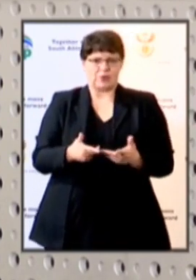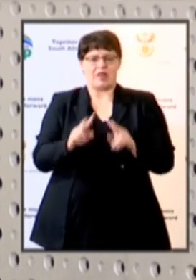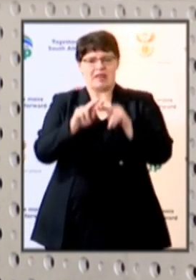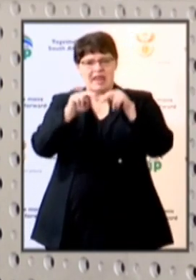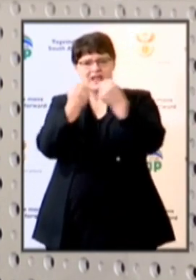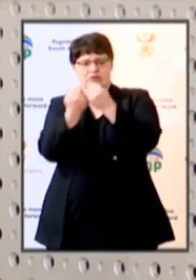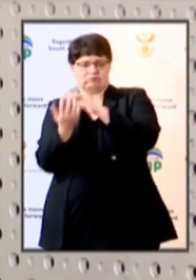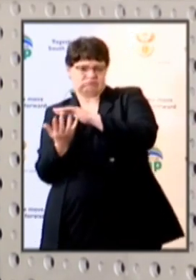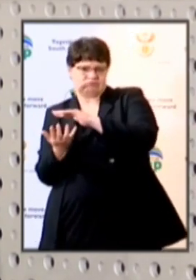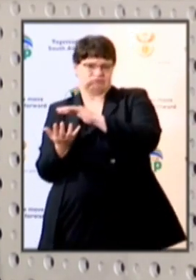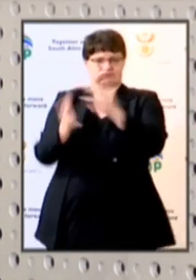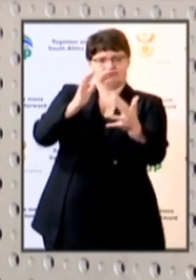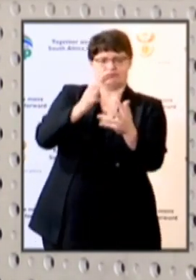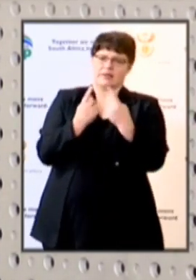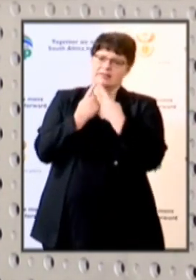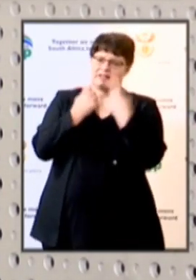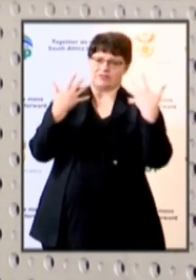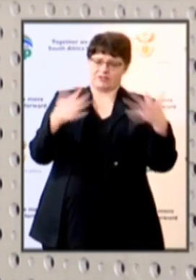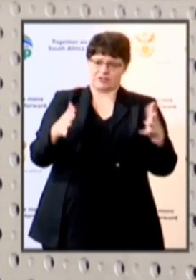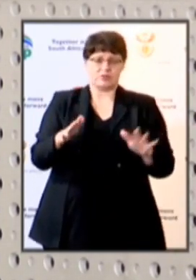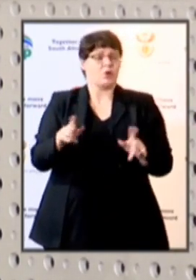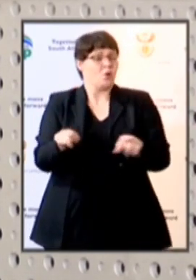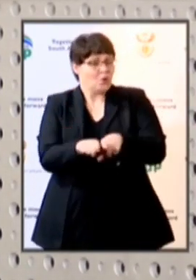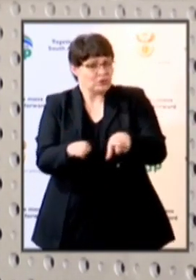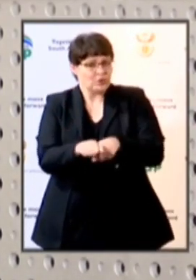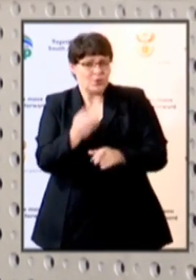declared, and fellow South Africans.